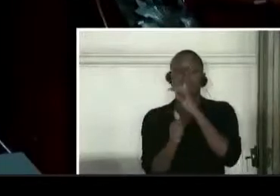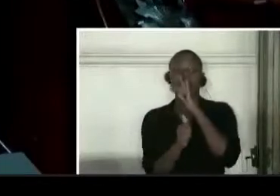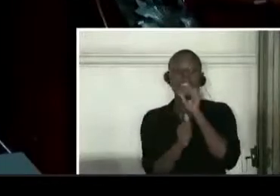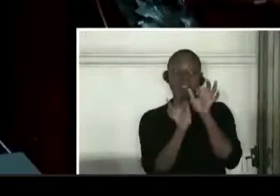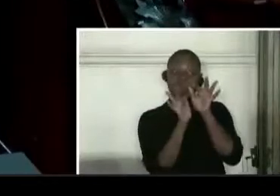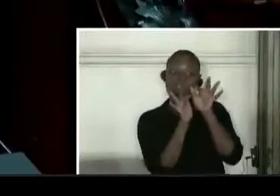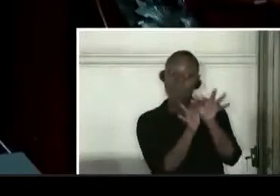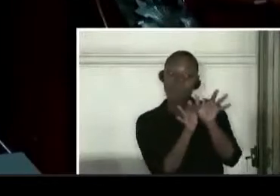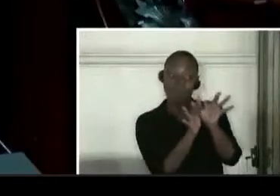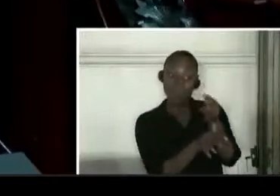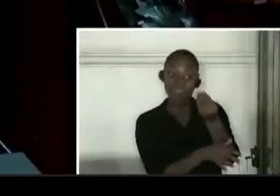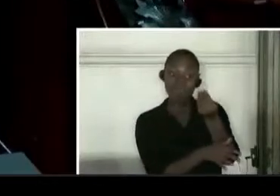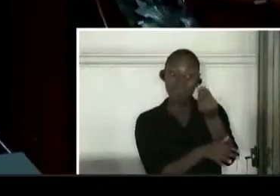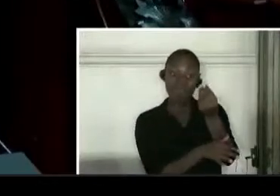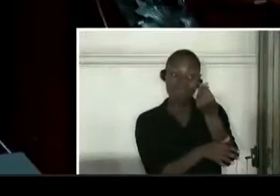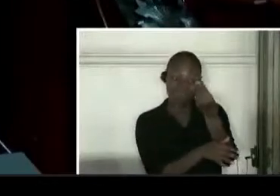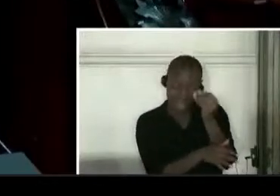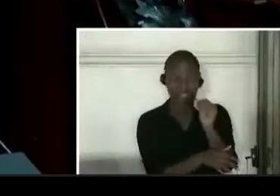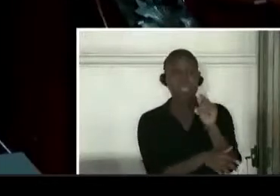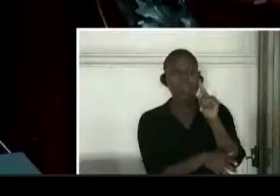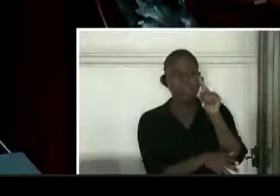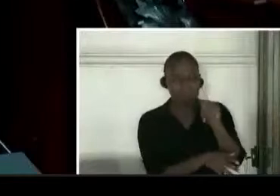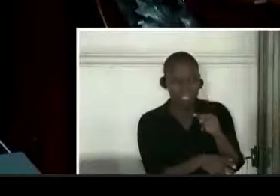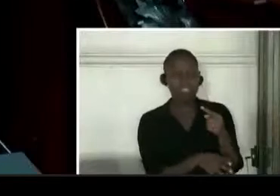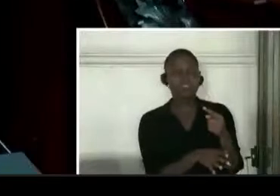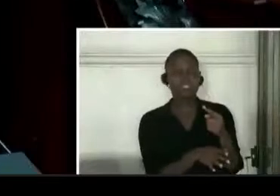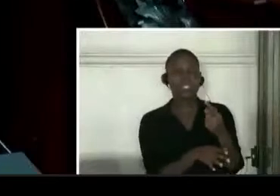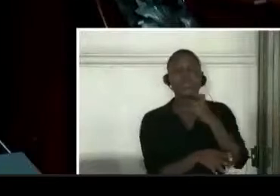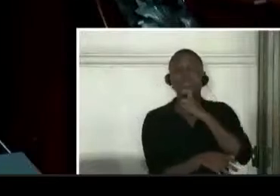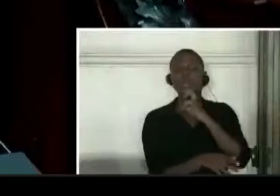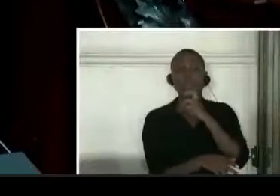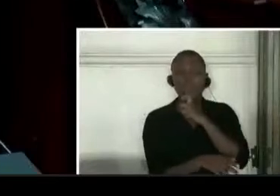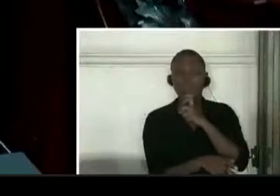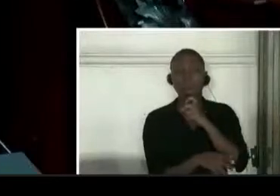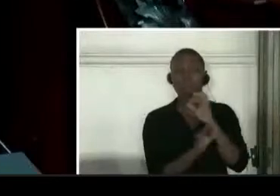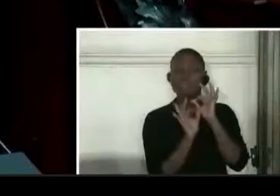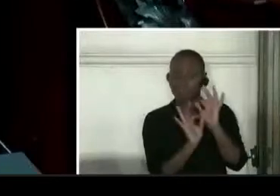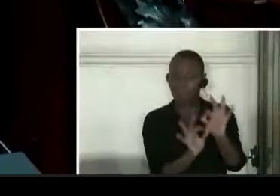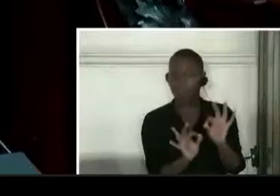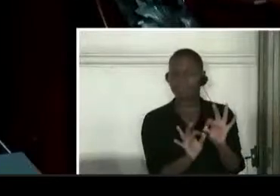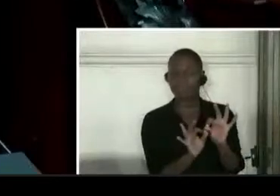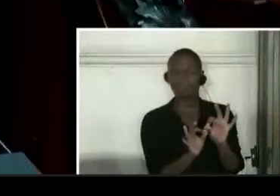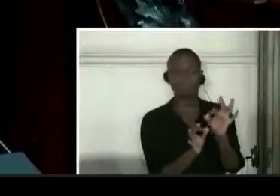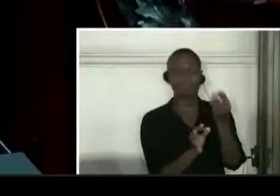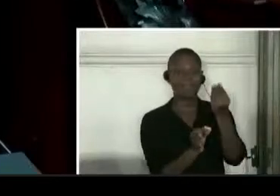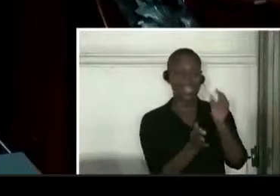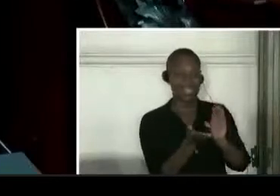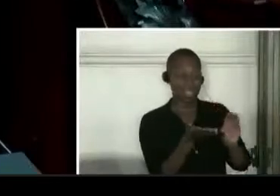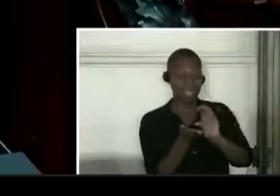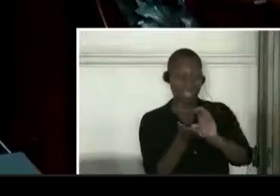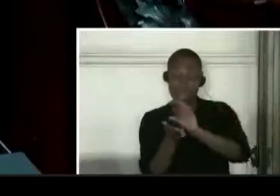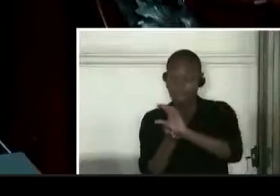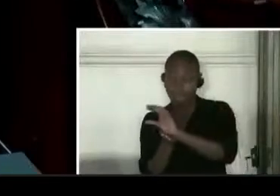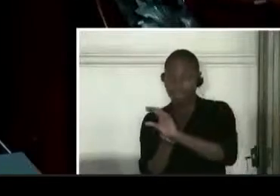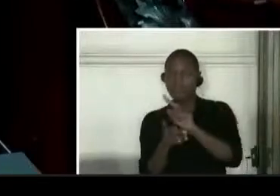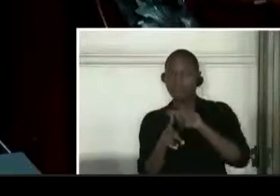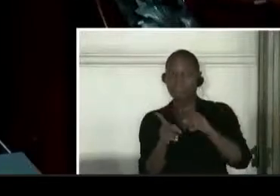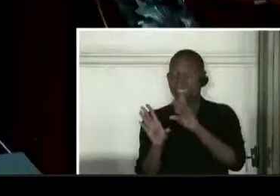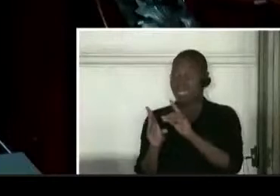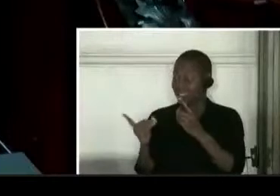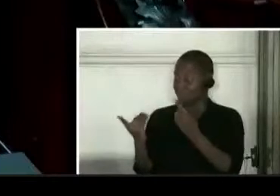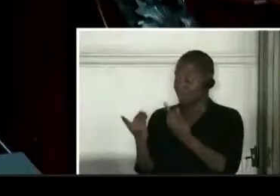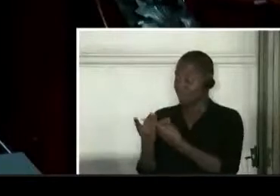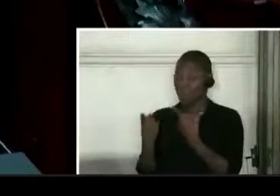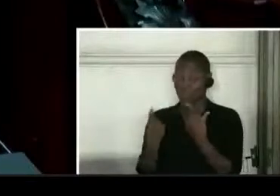with accordingly. I will, however, deny, as I have always done, that the department has done nothing, as the